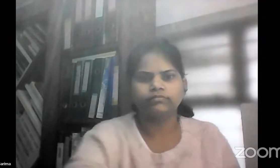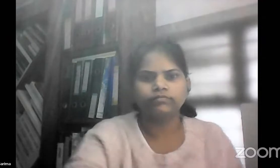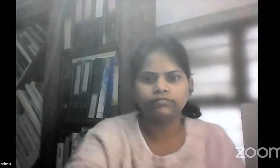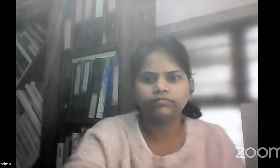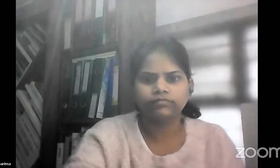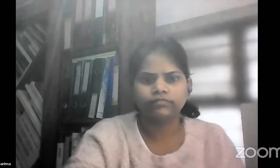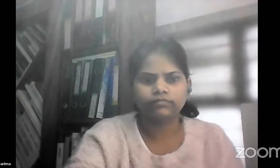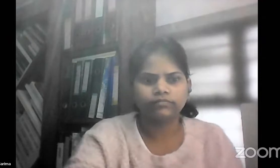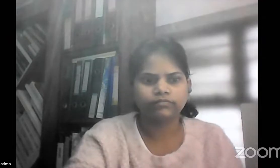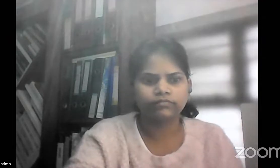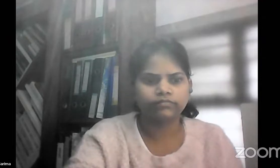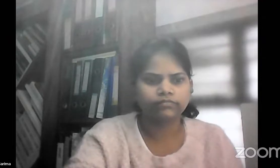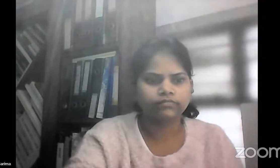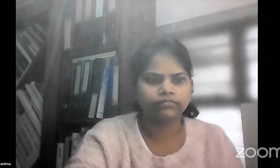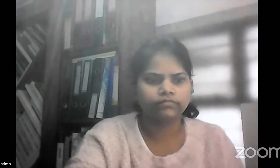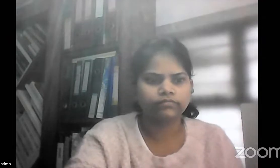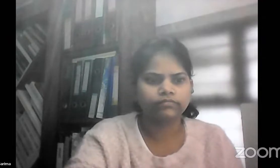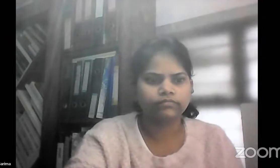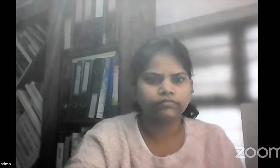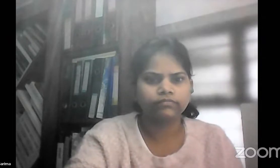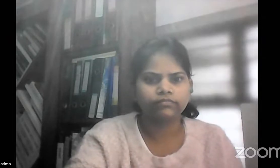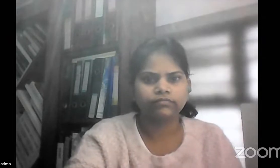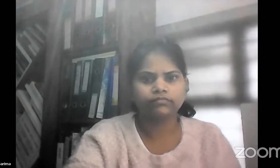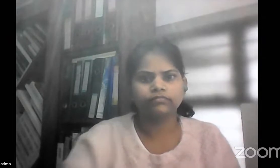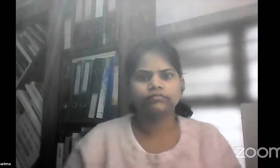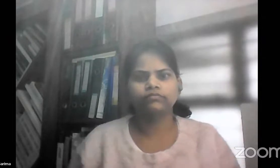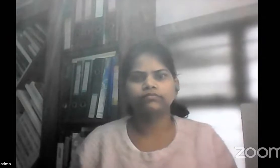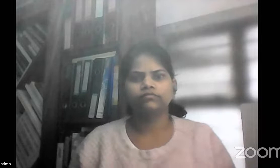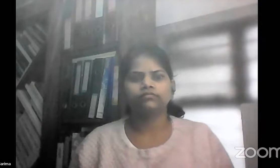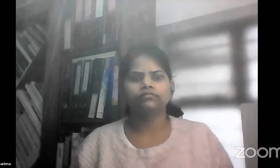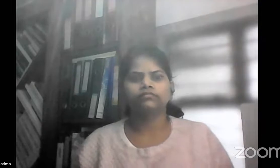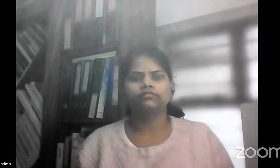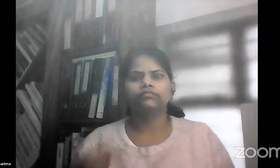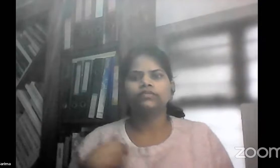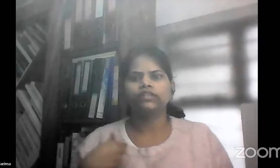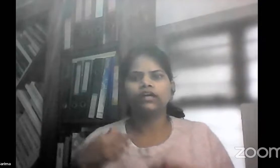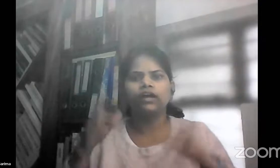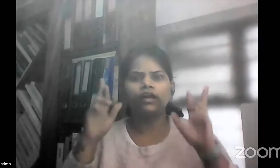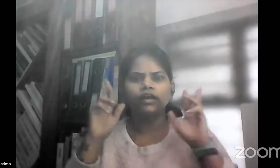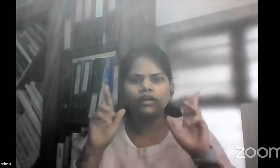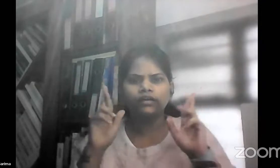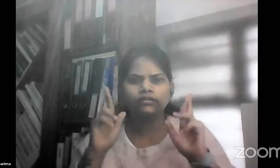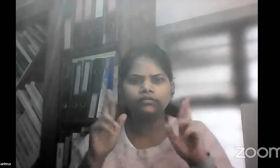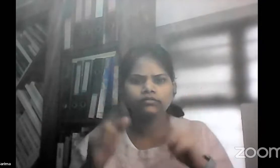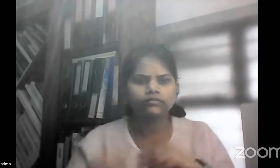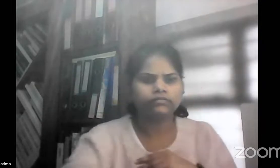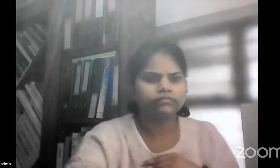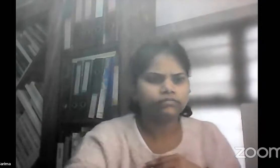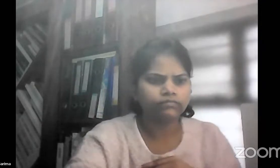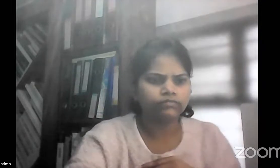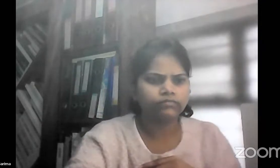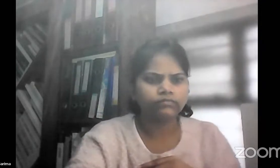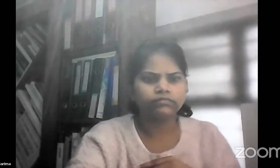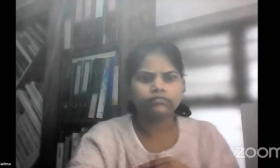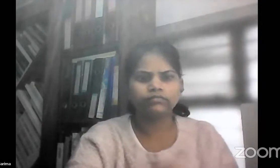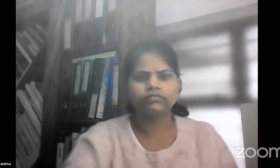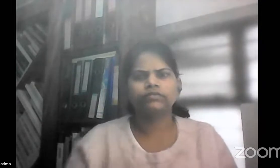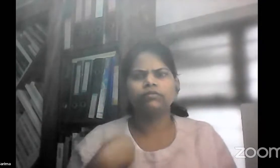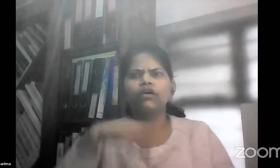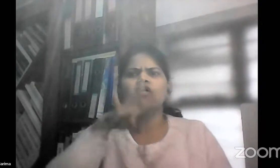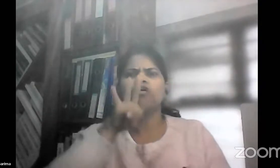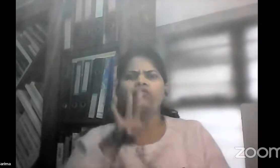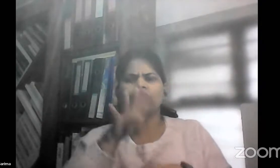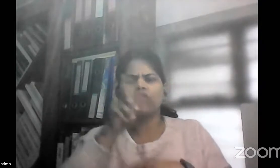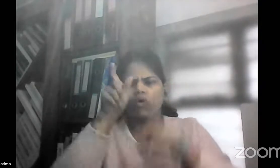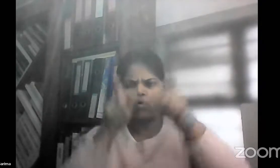And the session is titled Disability and Performance. I guess we have 4 presenters for the session, and